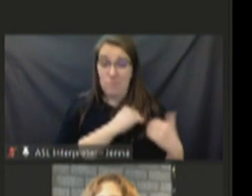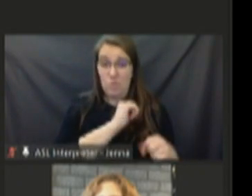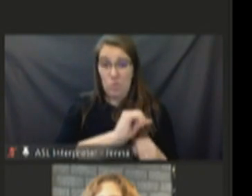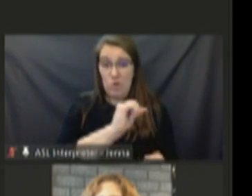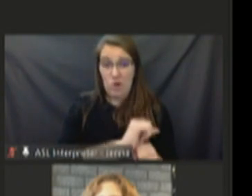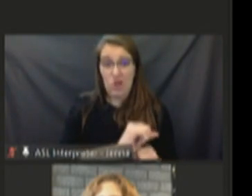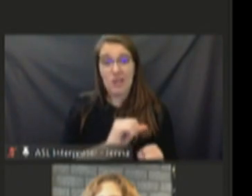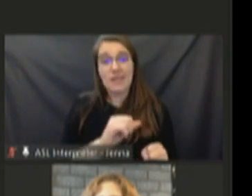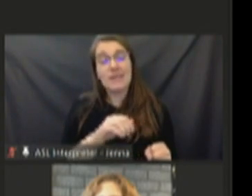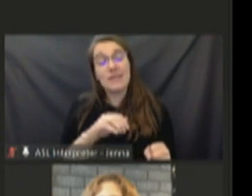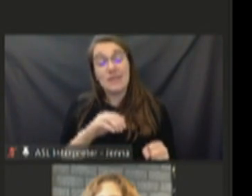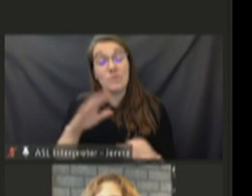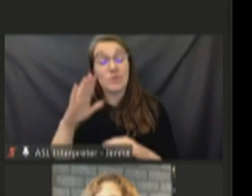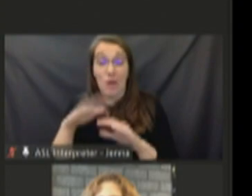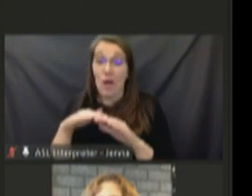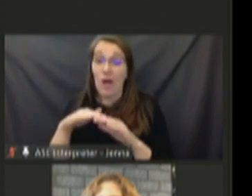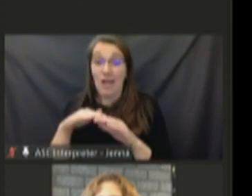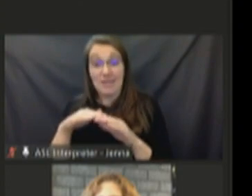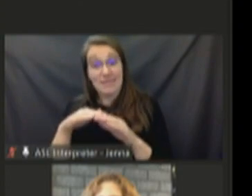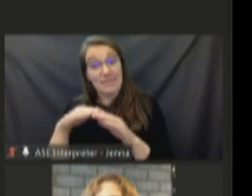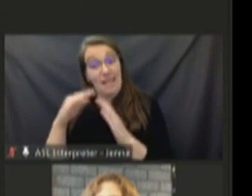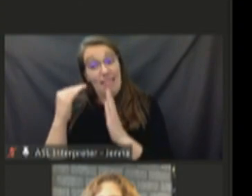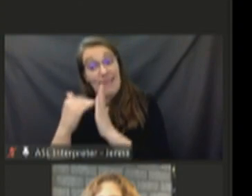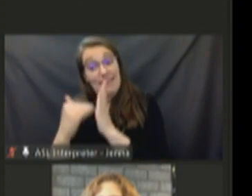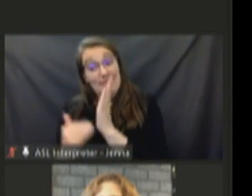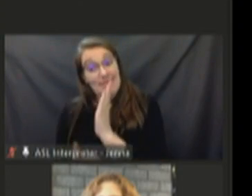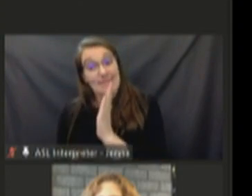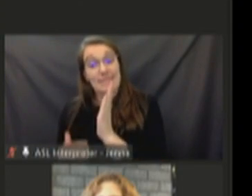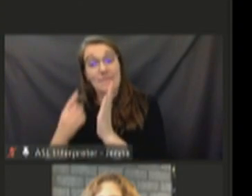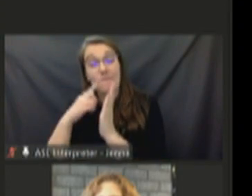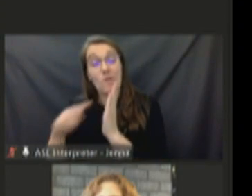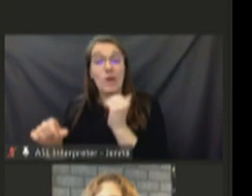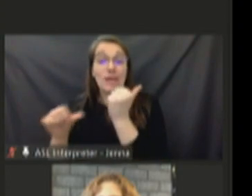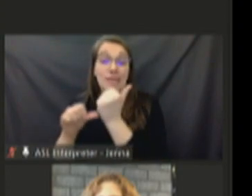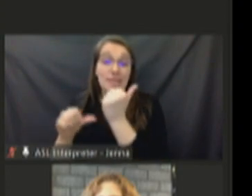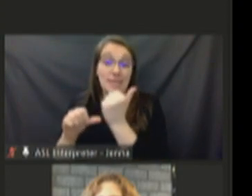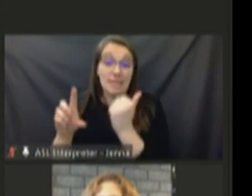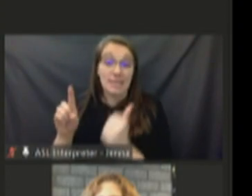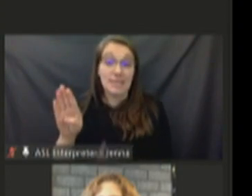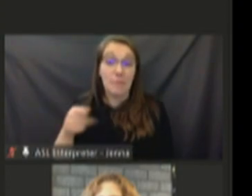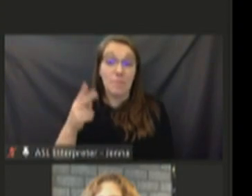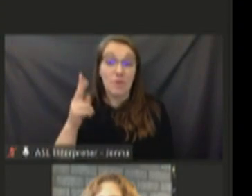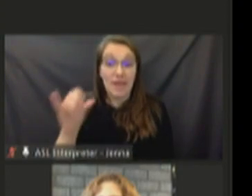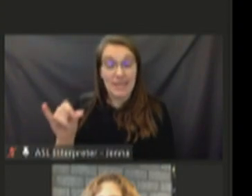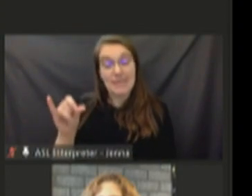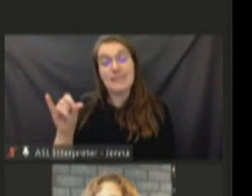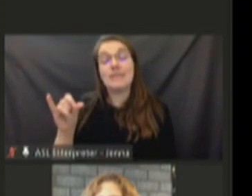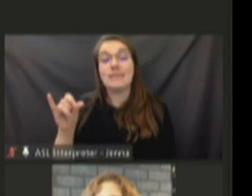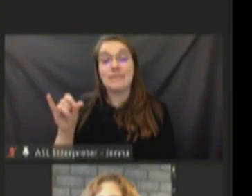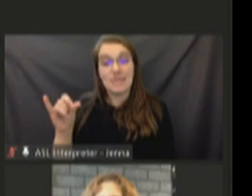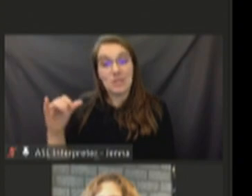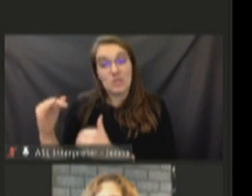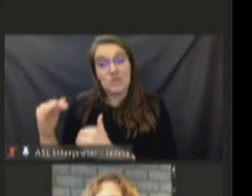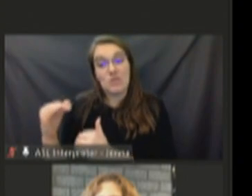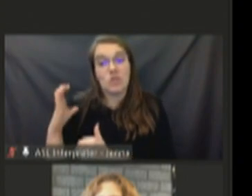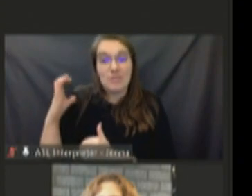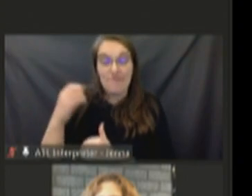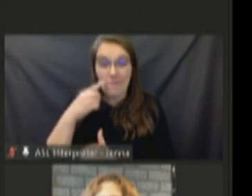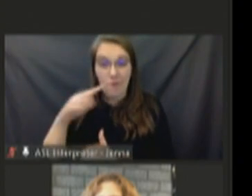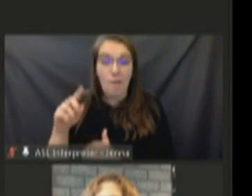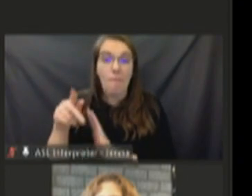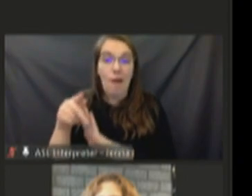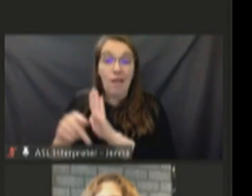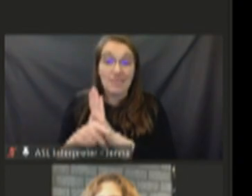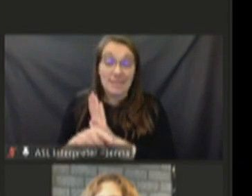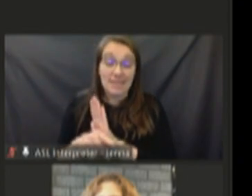long list of tasks for the deputy chief of policy. And so it's exciting because now we get to build